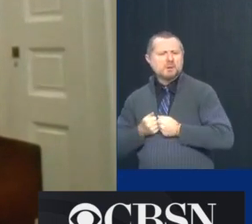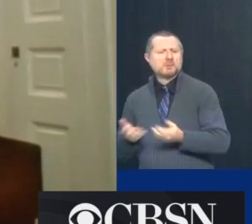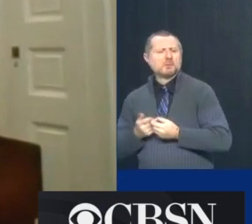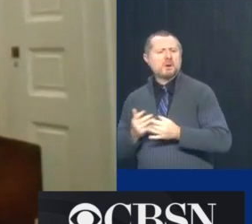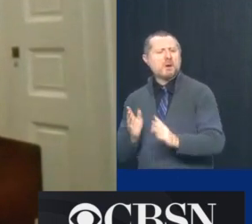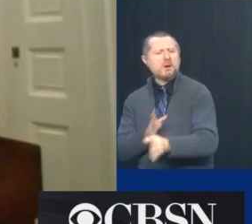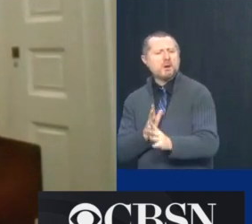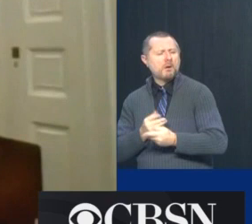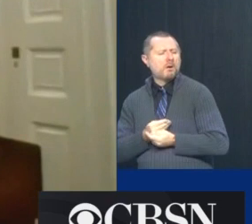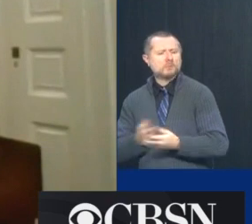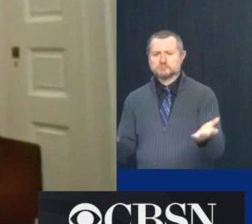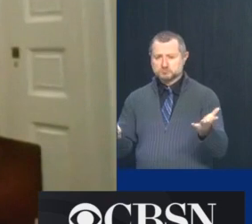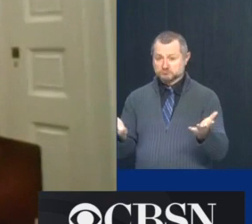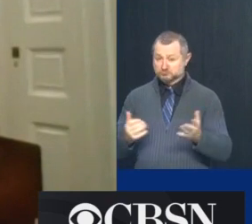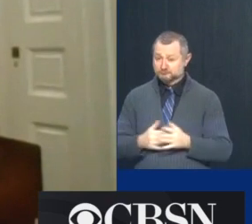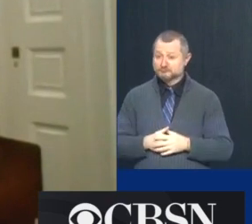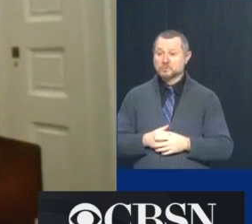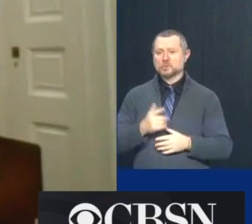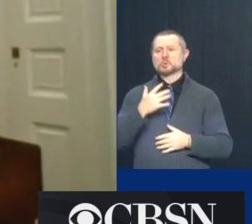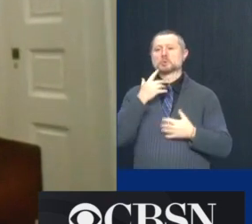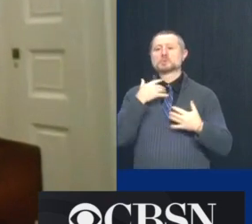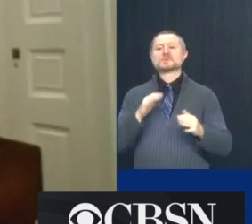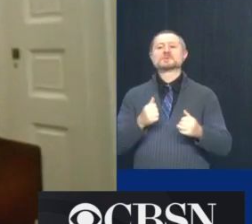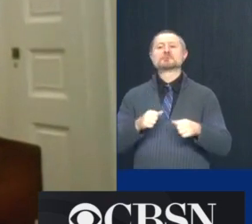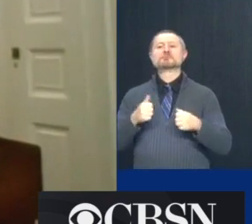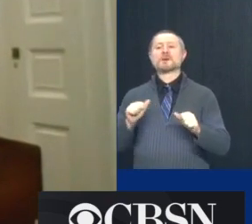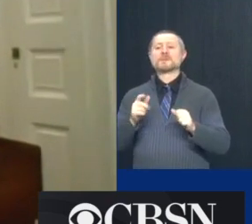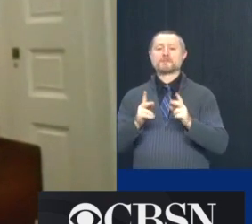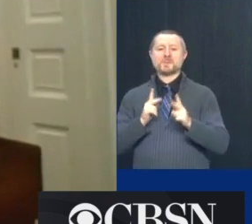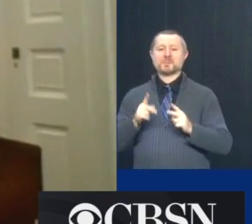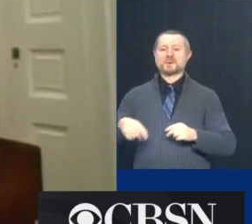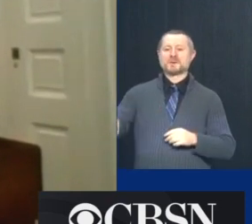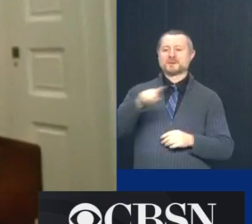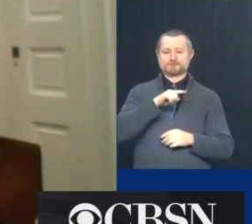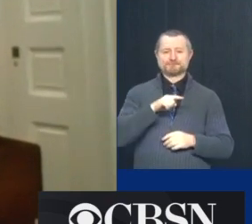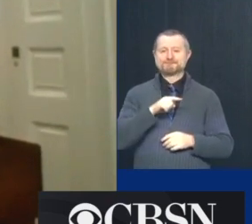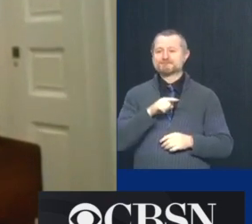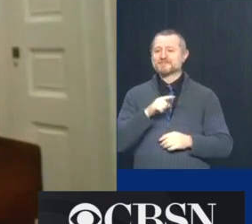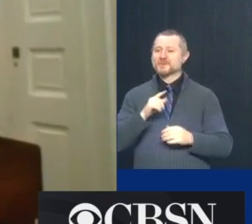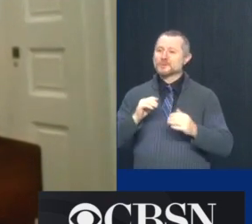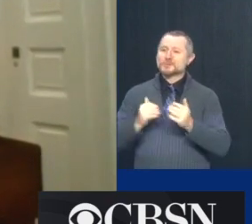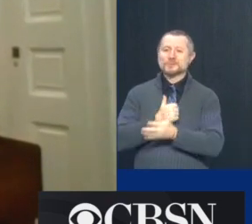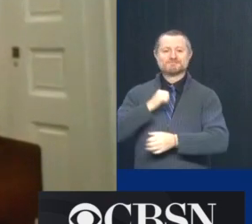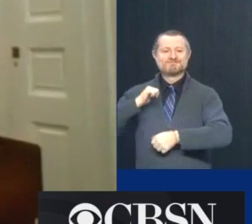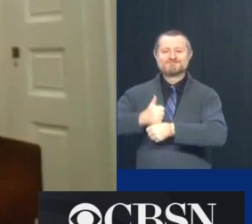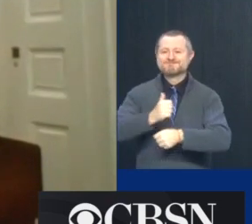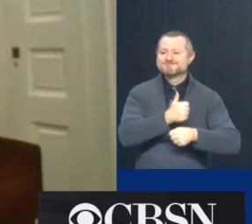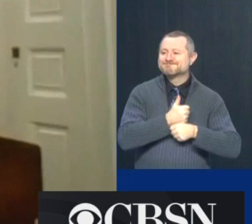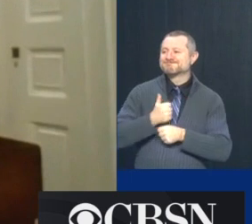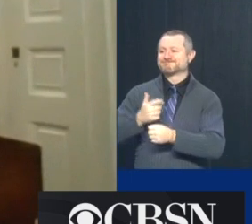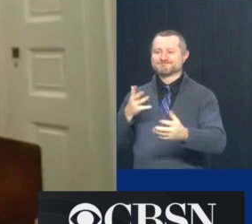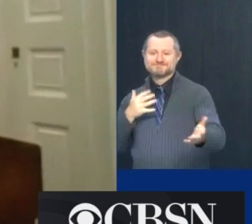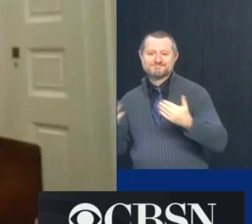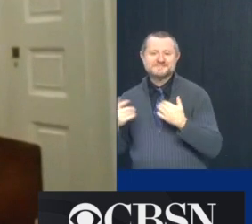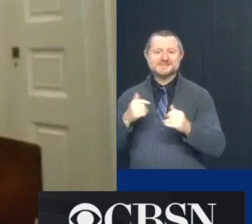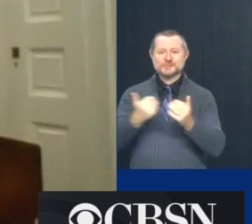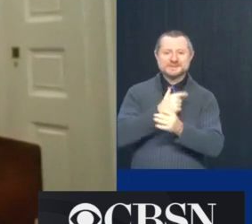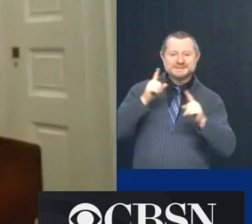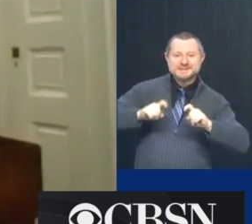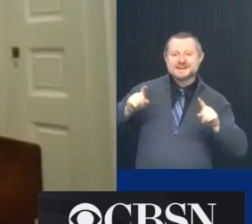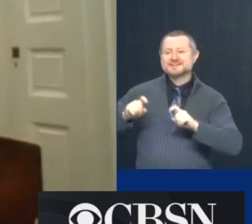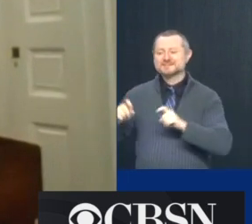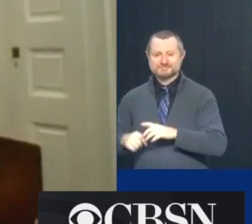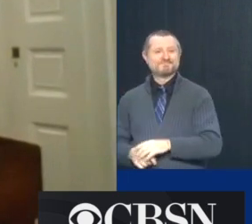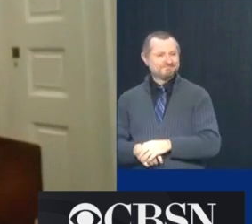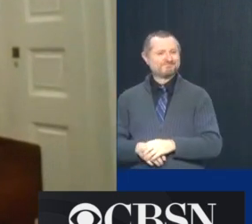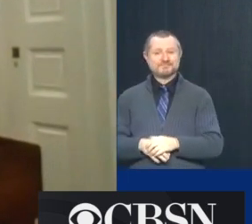people lining up to get tested. We're trying to make it easier and set up more and more locations all the time. The expansion of testing is a crucial strategy for us